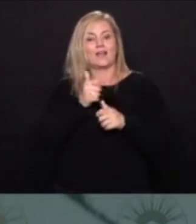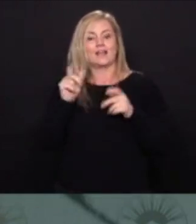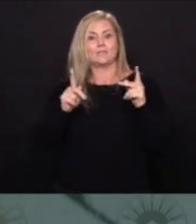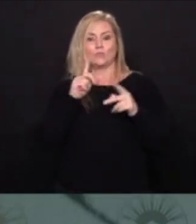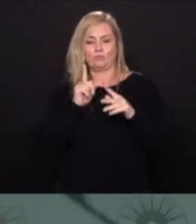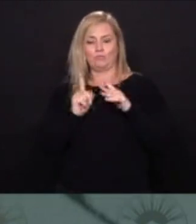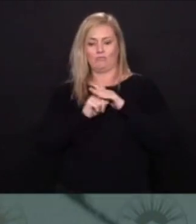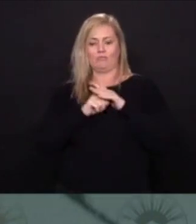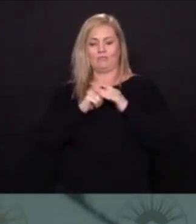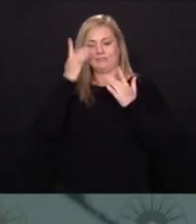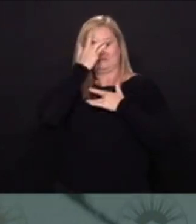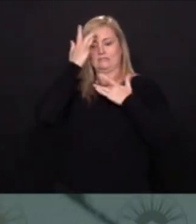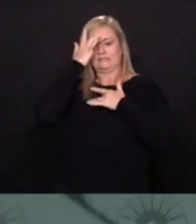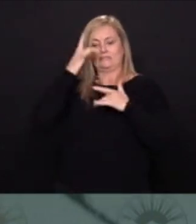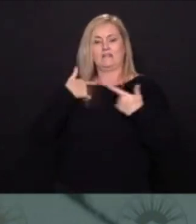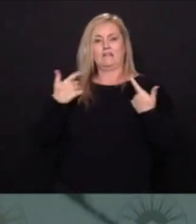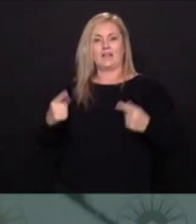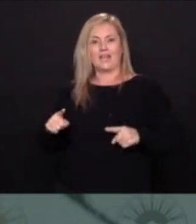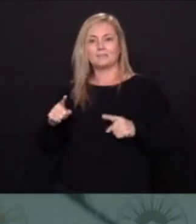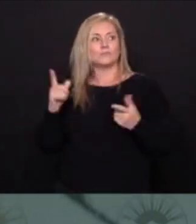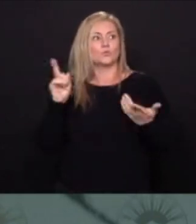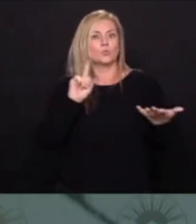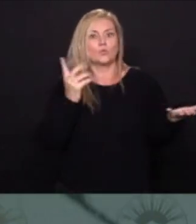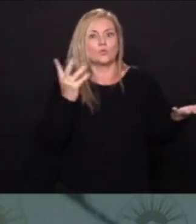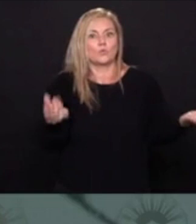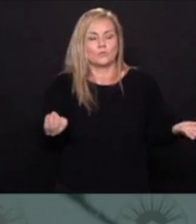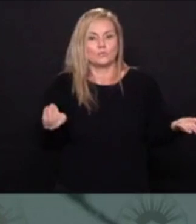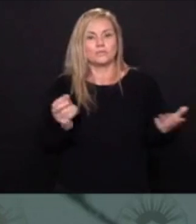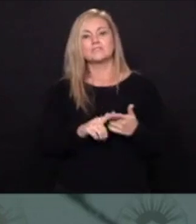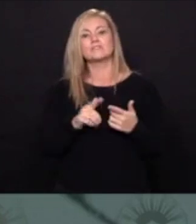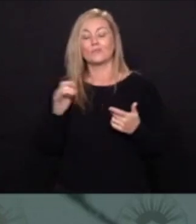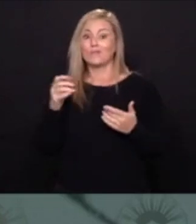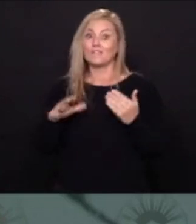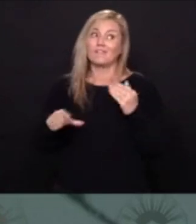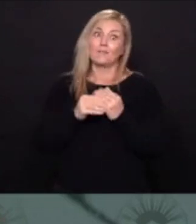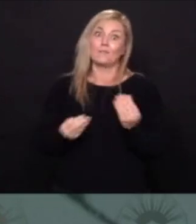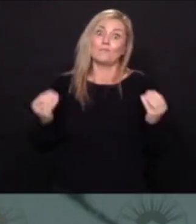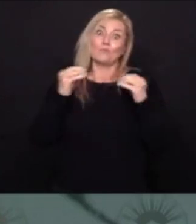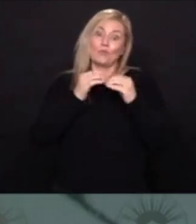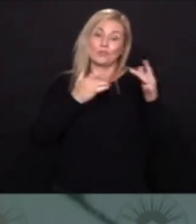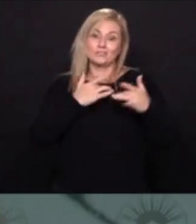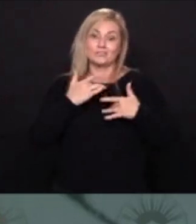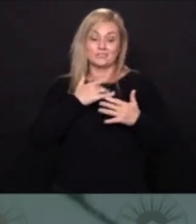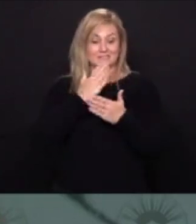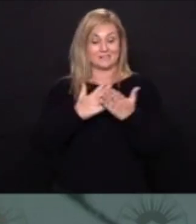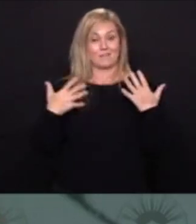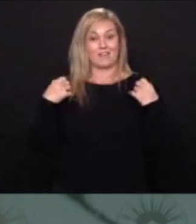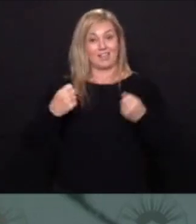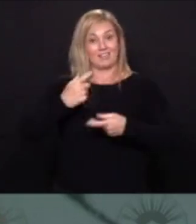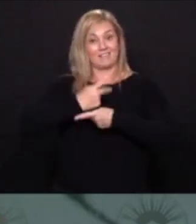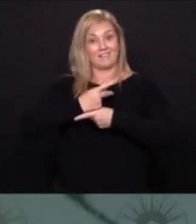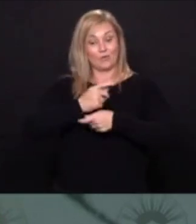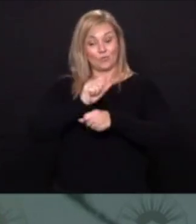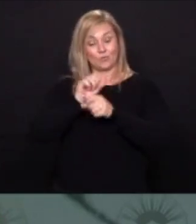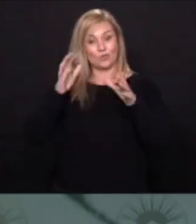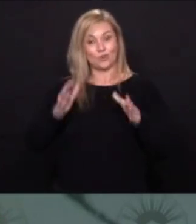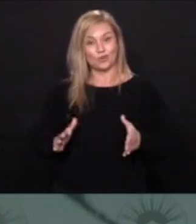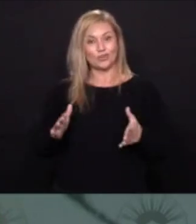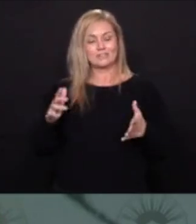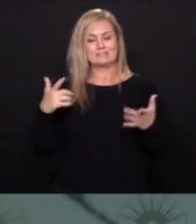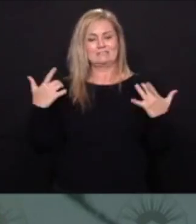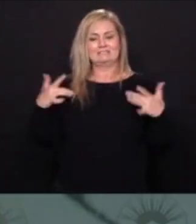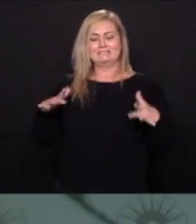symptoms of sickness. Adding to our concerns, healthcare workers have withdrawn services from the encampments for